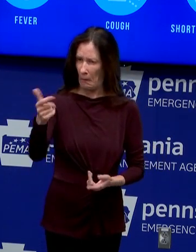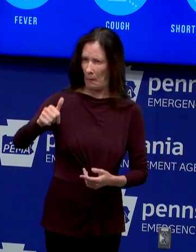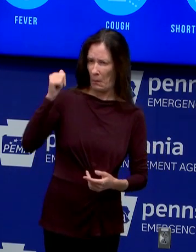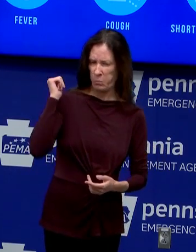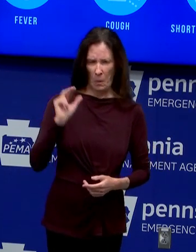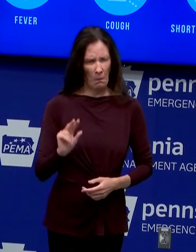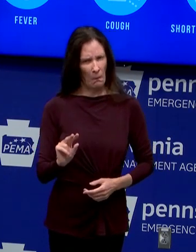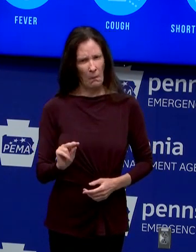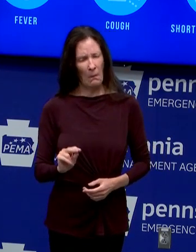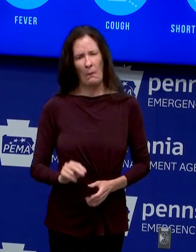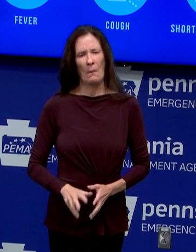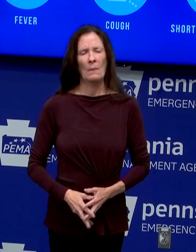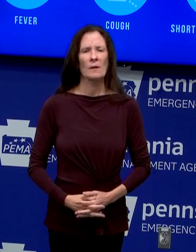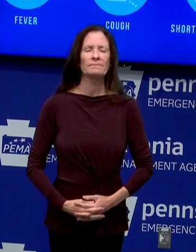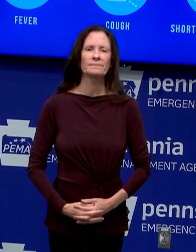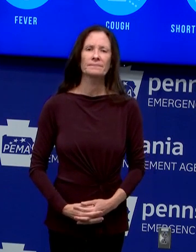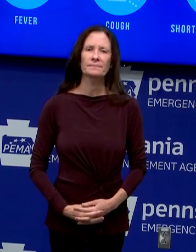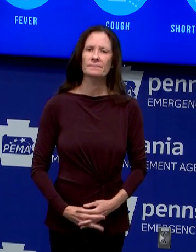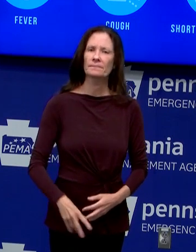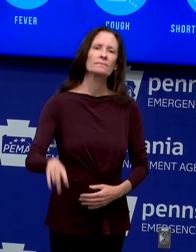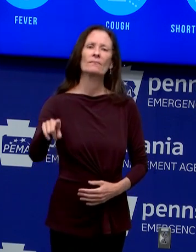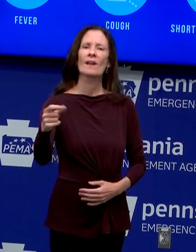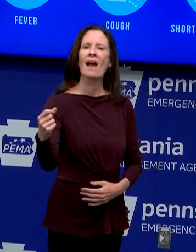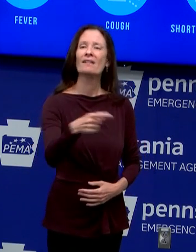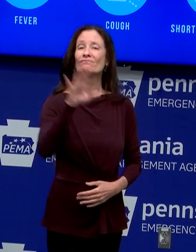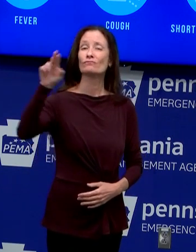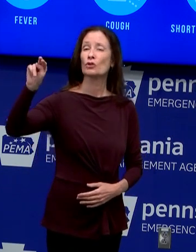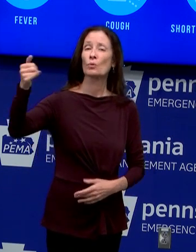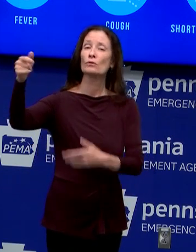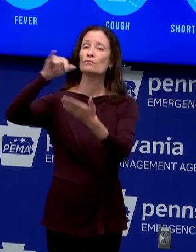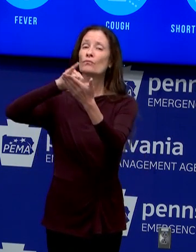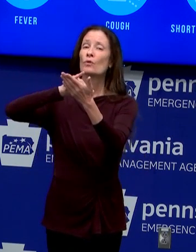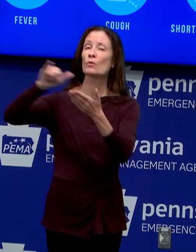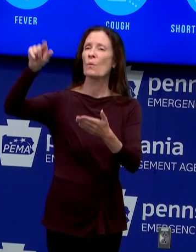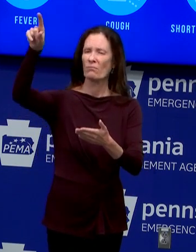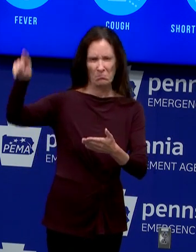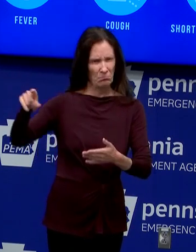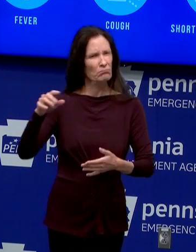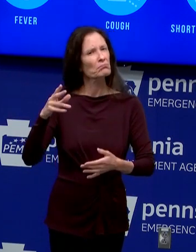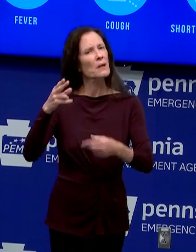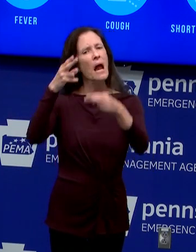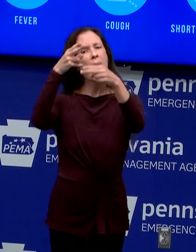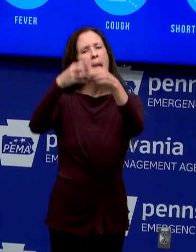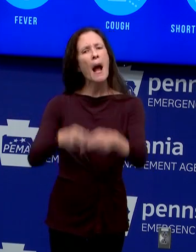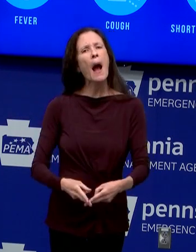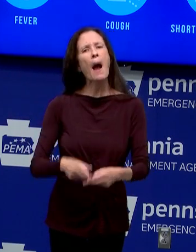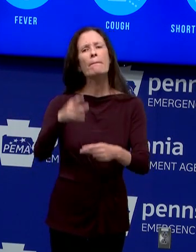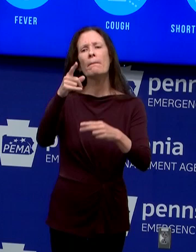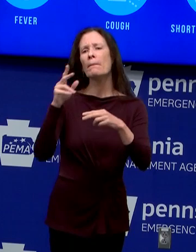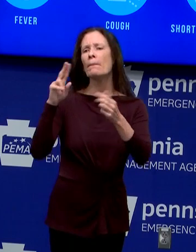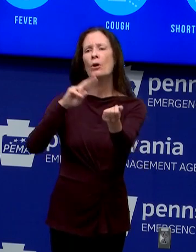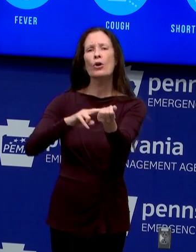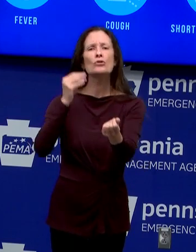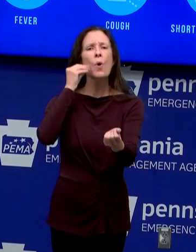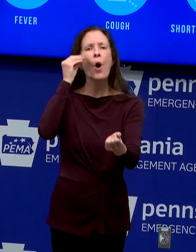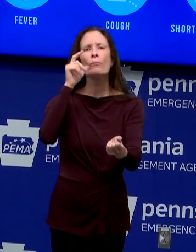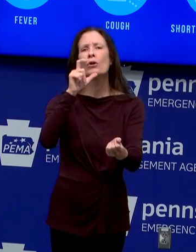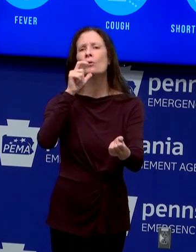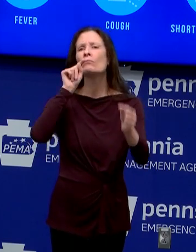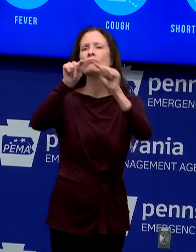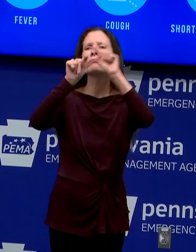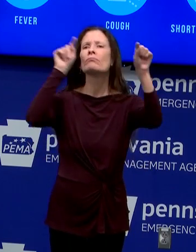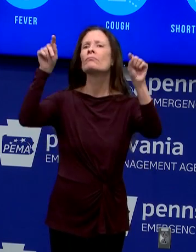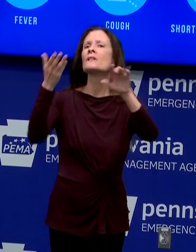Levine, given that New Jersey and New York are releasing facility-level data on long-term care infections and deaths, why has